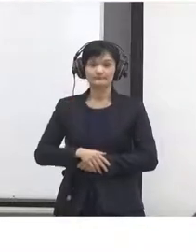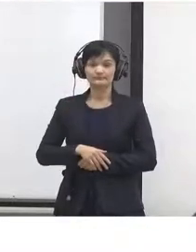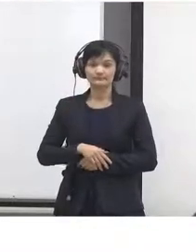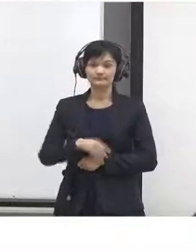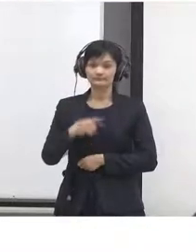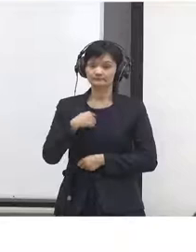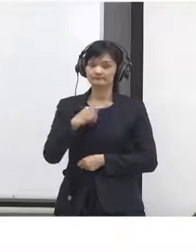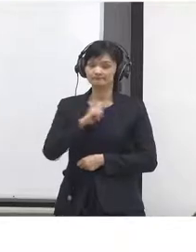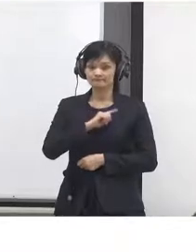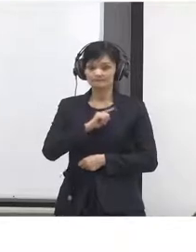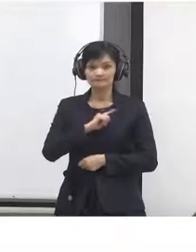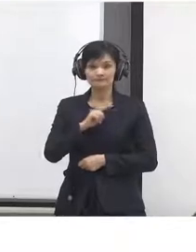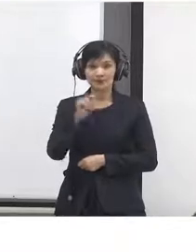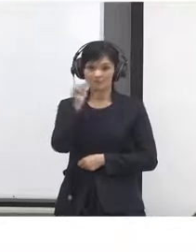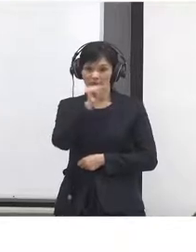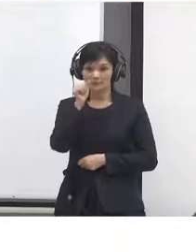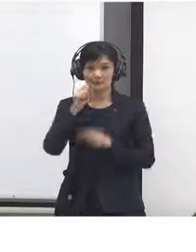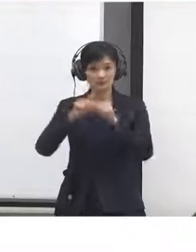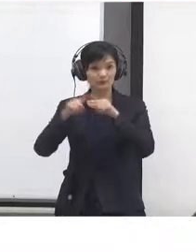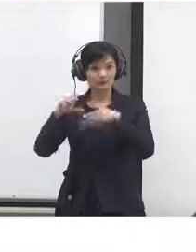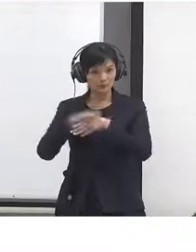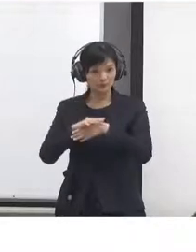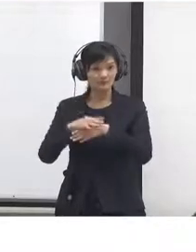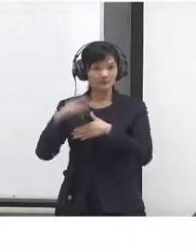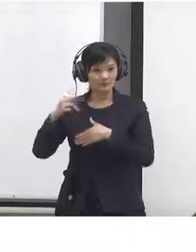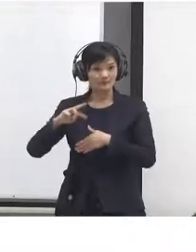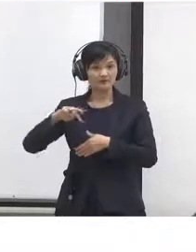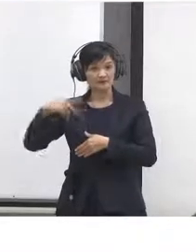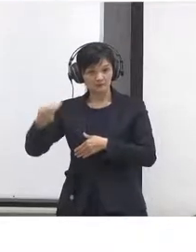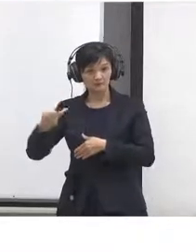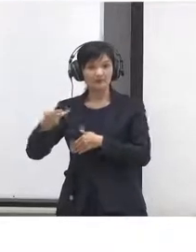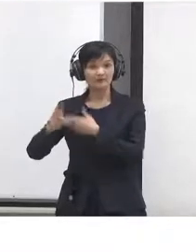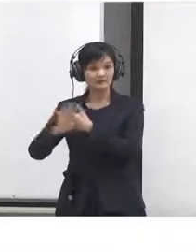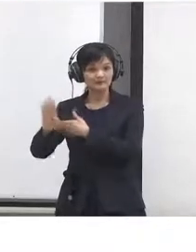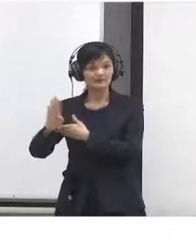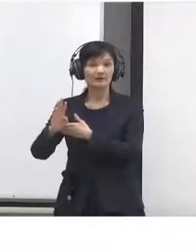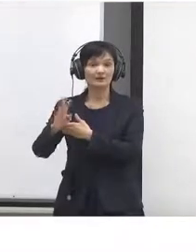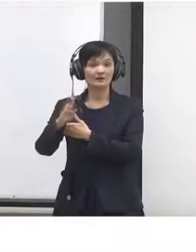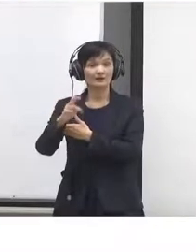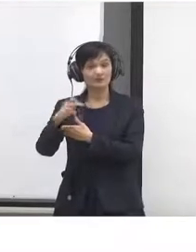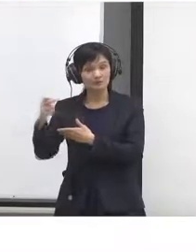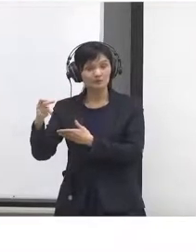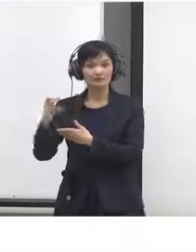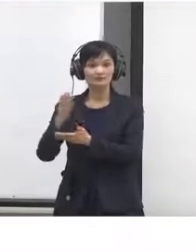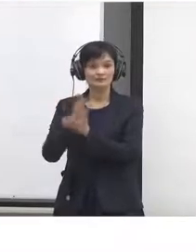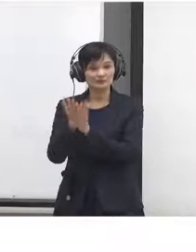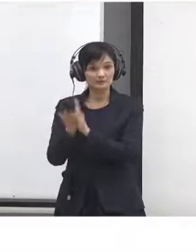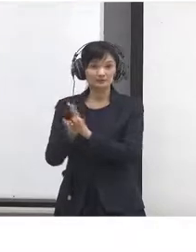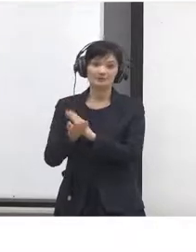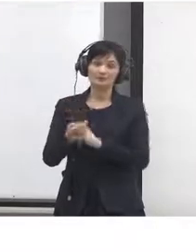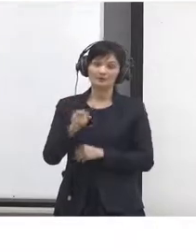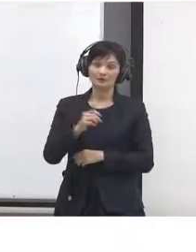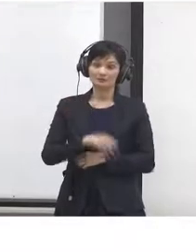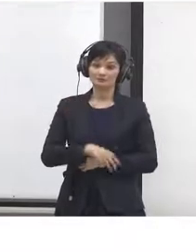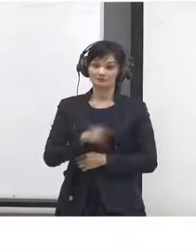into English. Like you don't need to speak in English, but you can still participate